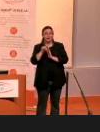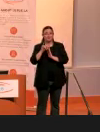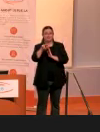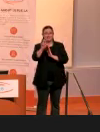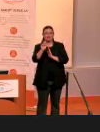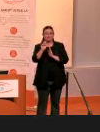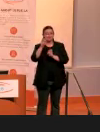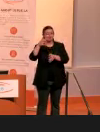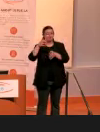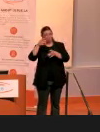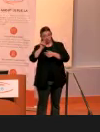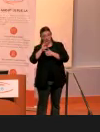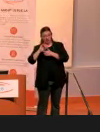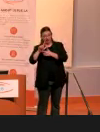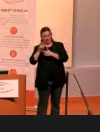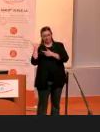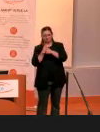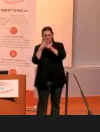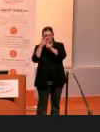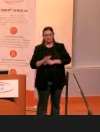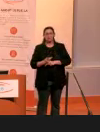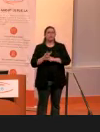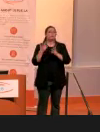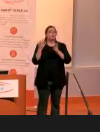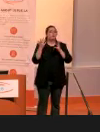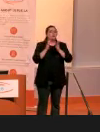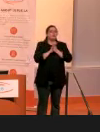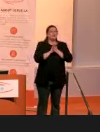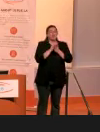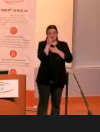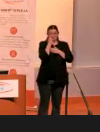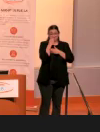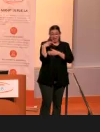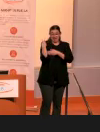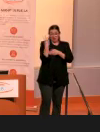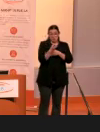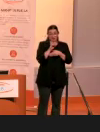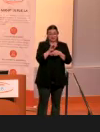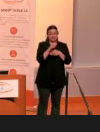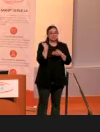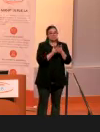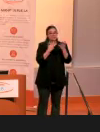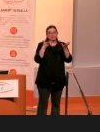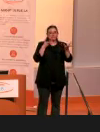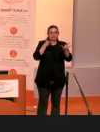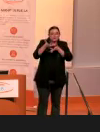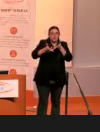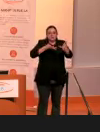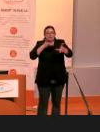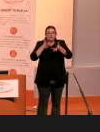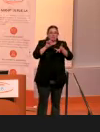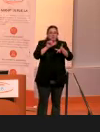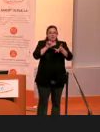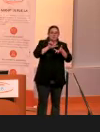a result. So this is what's going on in Washington right now, where we need to work with alternative